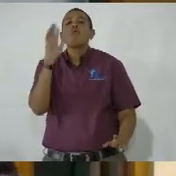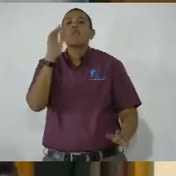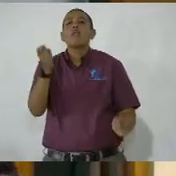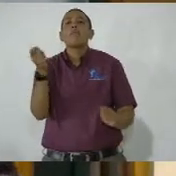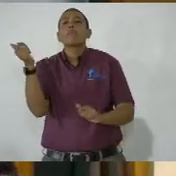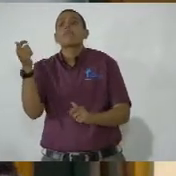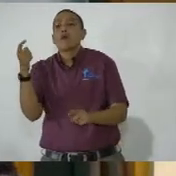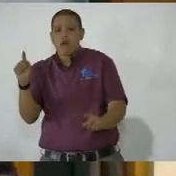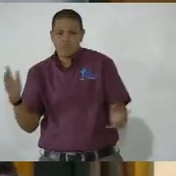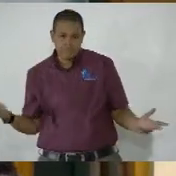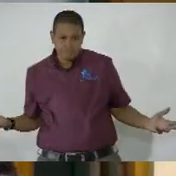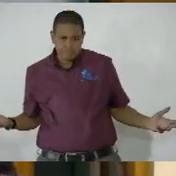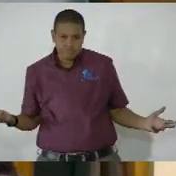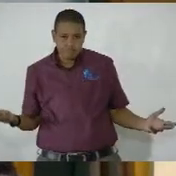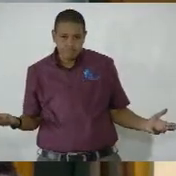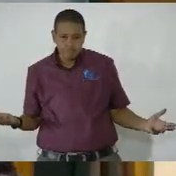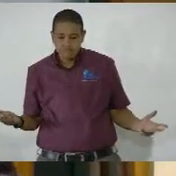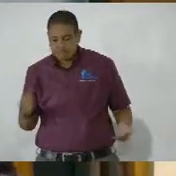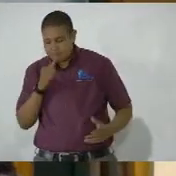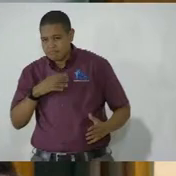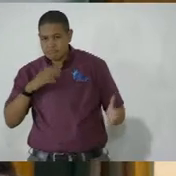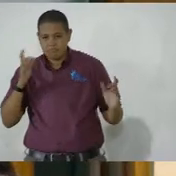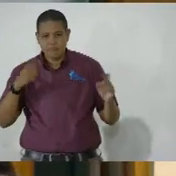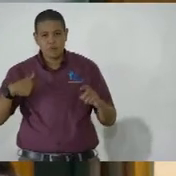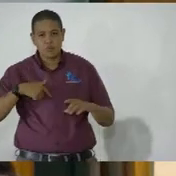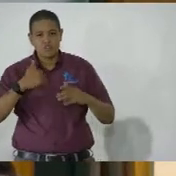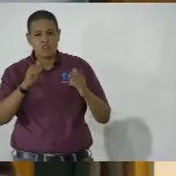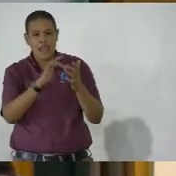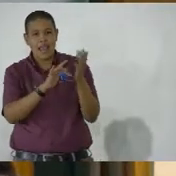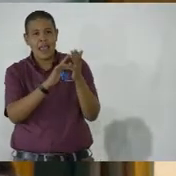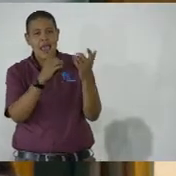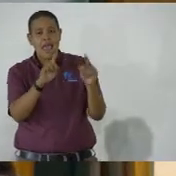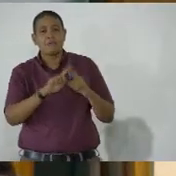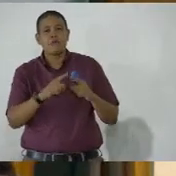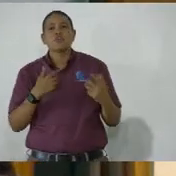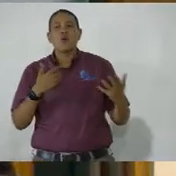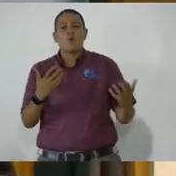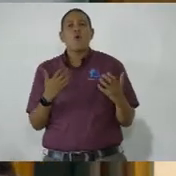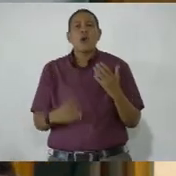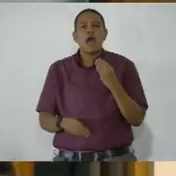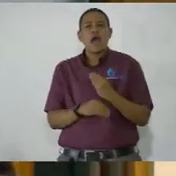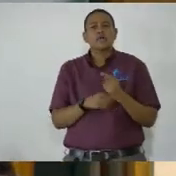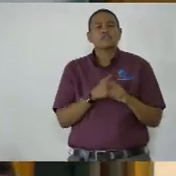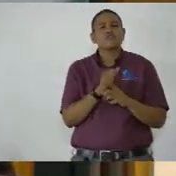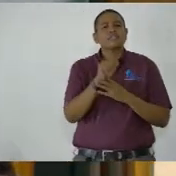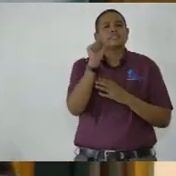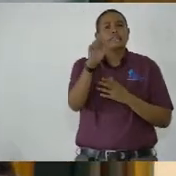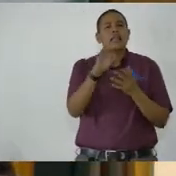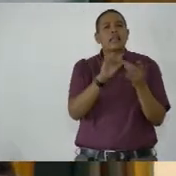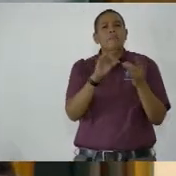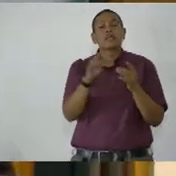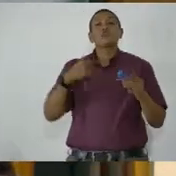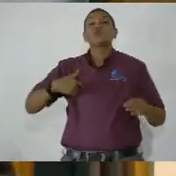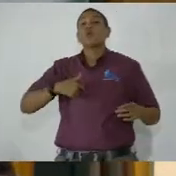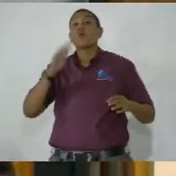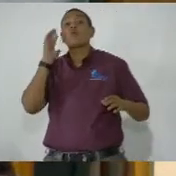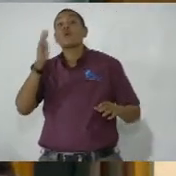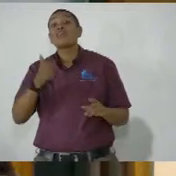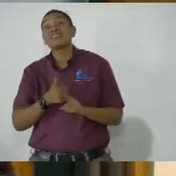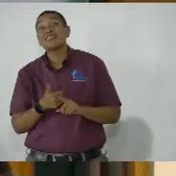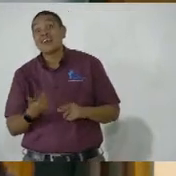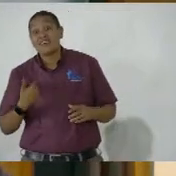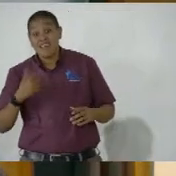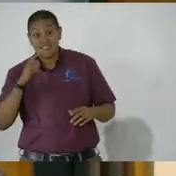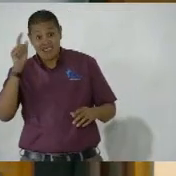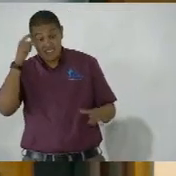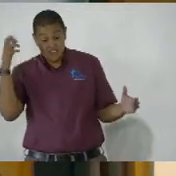expunged. Madam Speaker, we are trying to clear this up, but I would just like to send a message that I have a